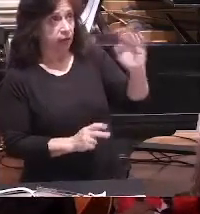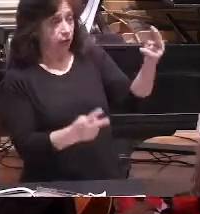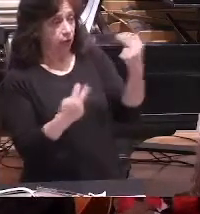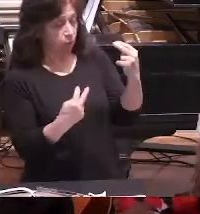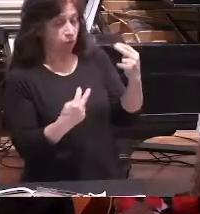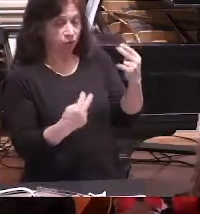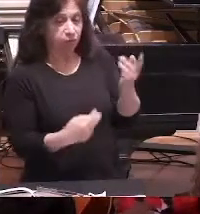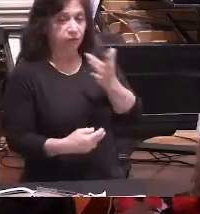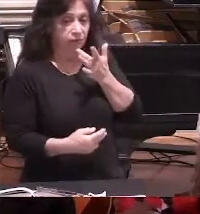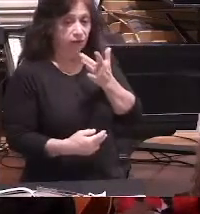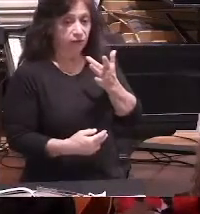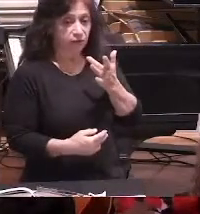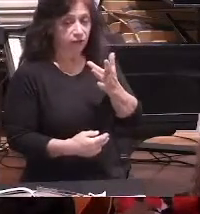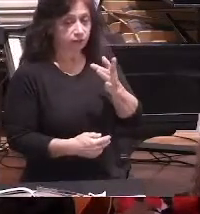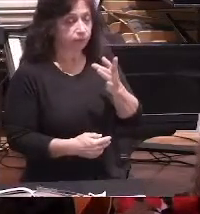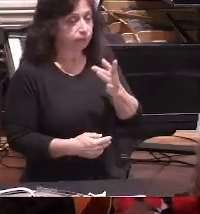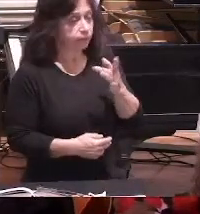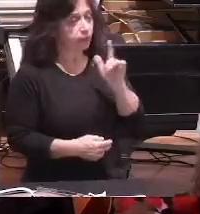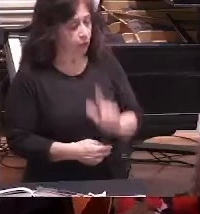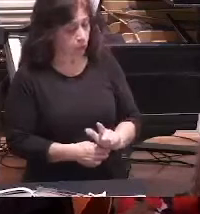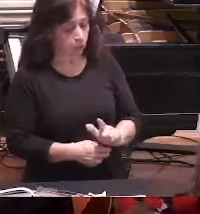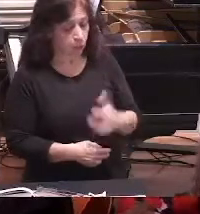favor on the lowliness of this servant.